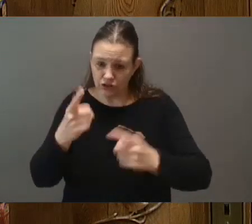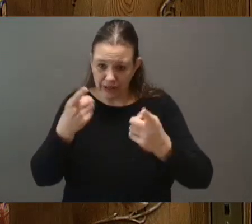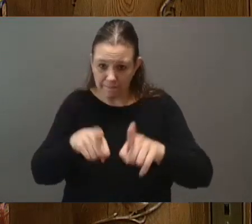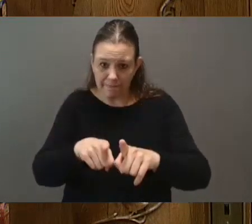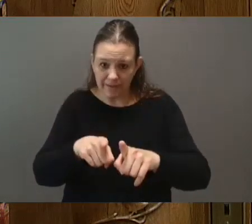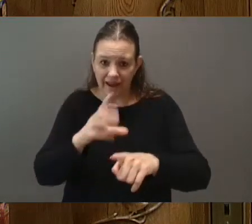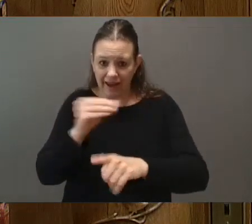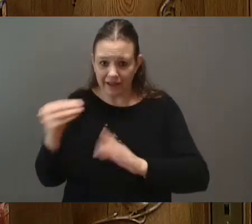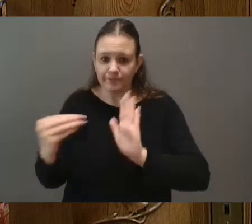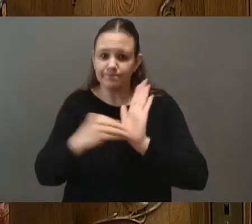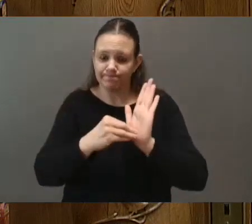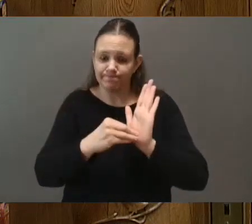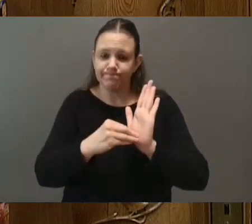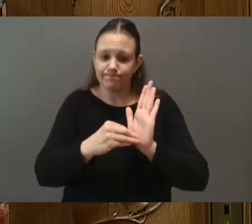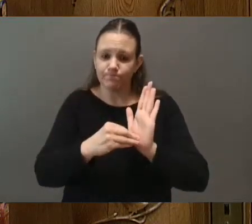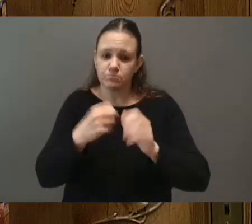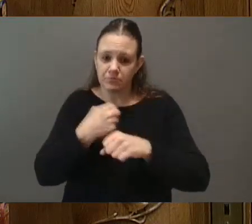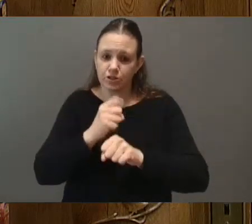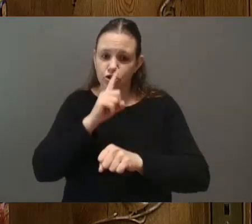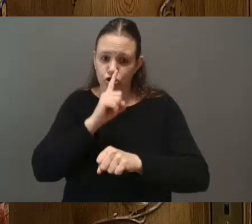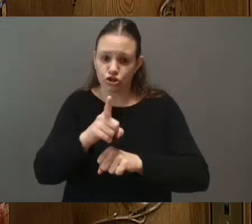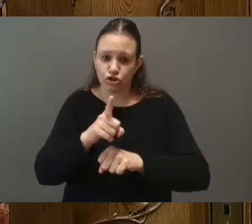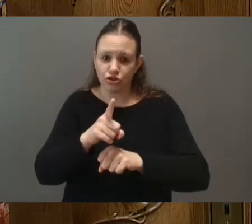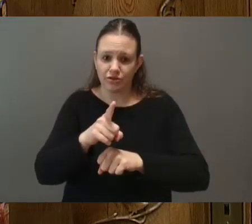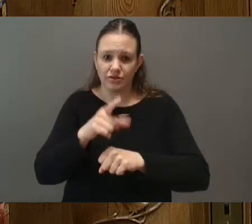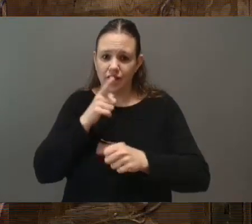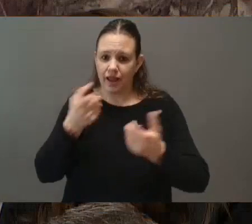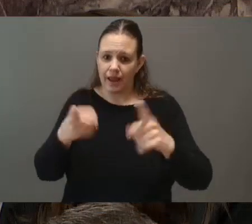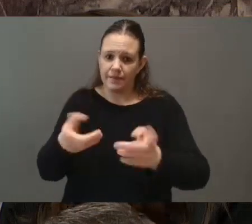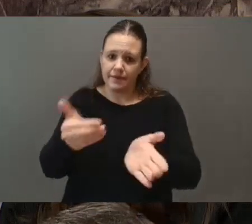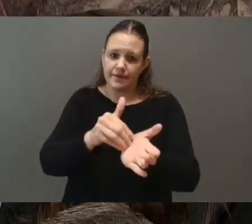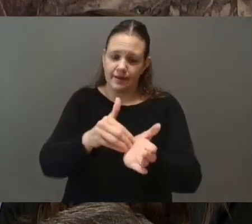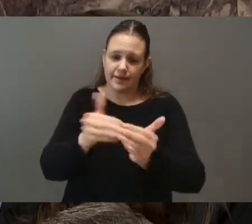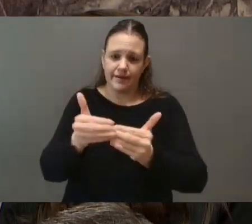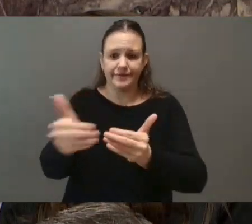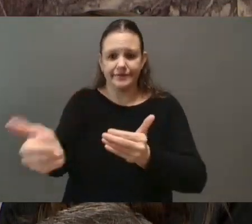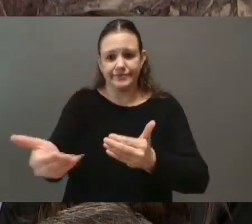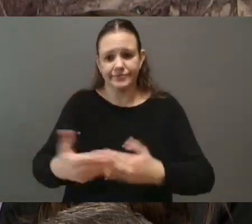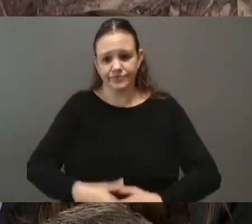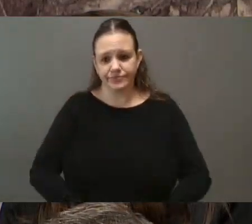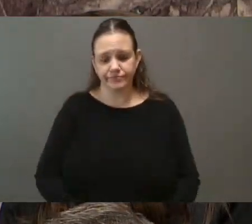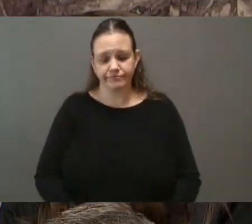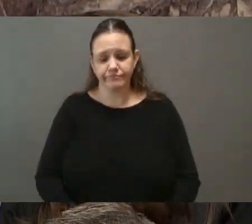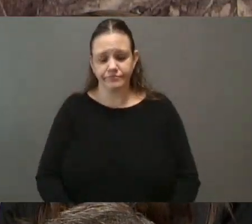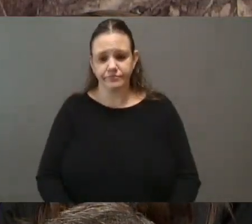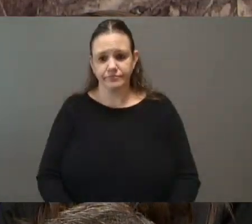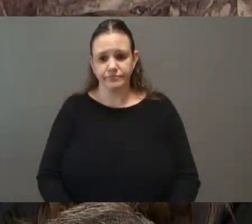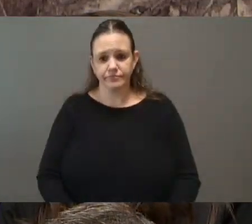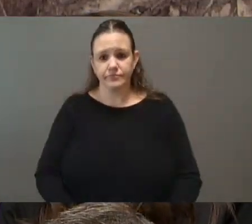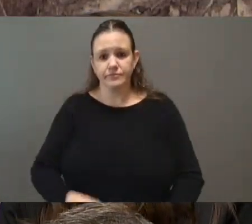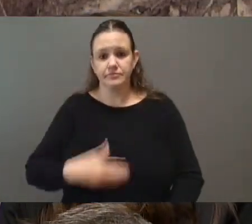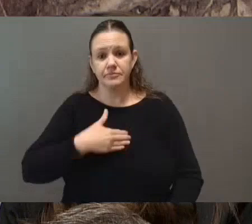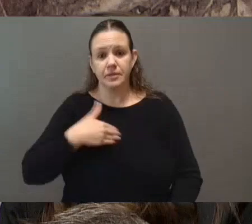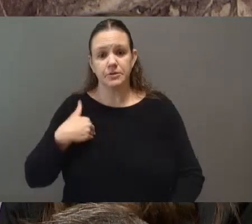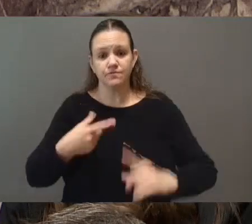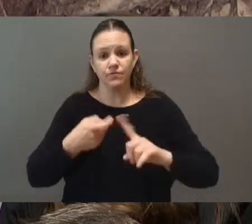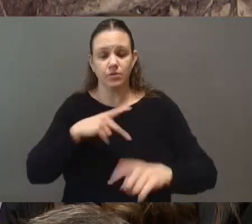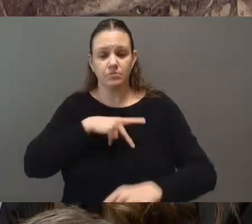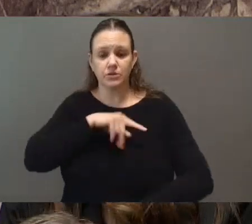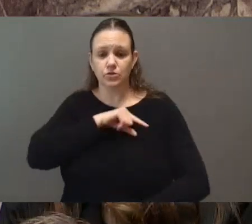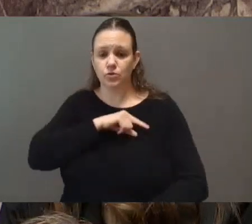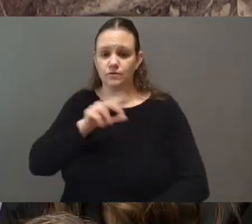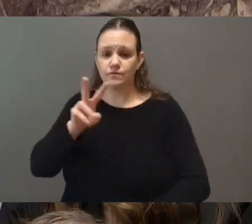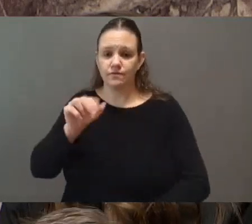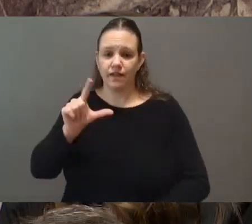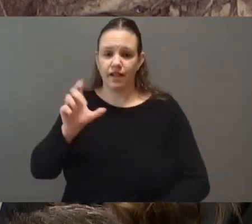Member for Prince George Valemount. Well, thank you very much. And part of the action that is required